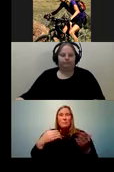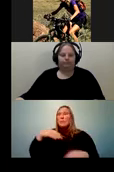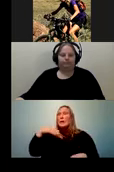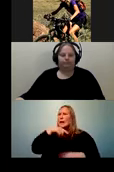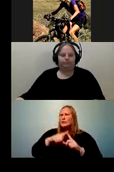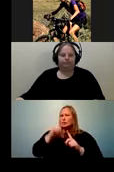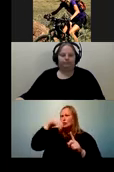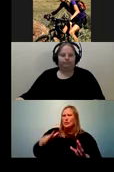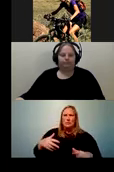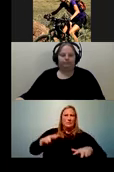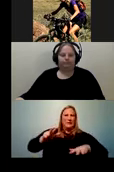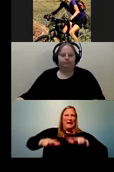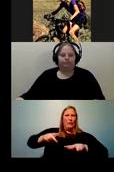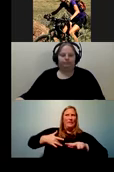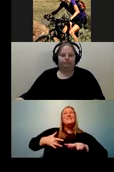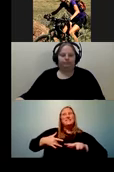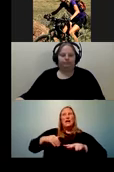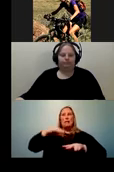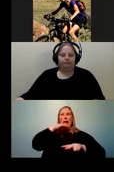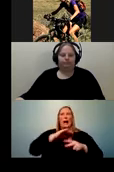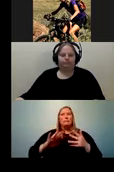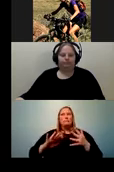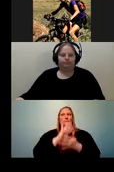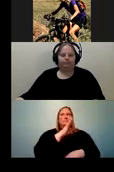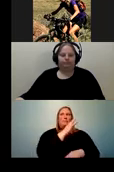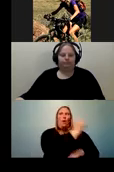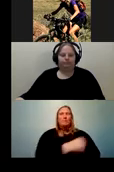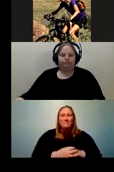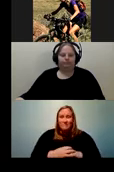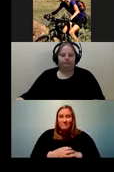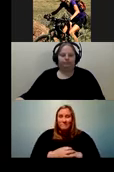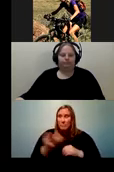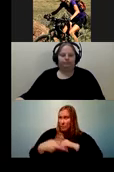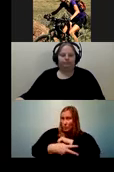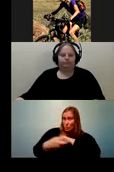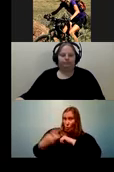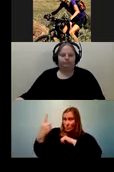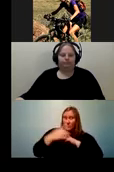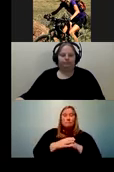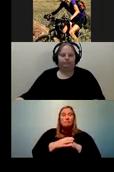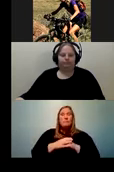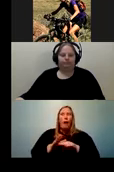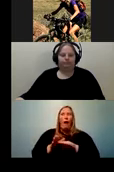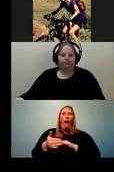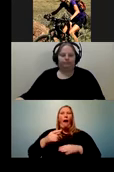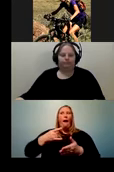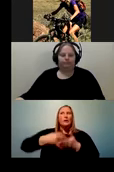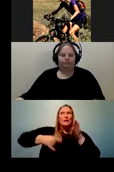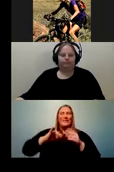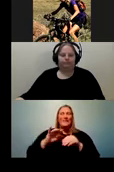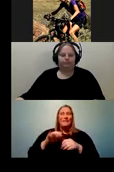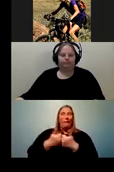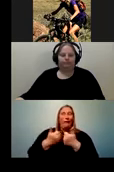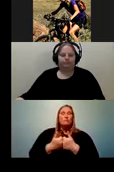out of an awkward situation. Stolen something. Cheated at a game. Lied on a